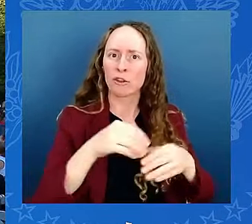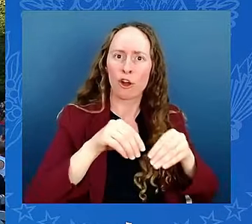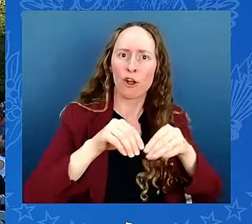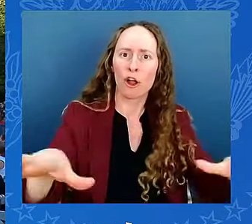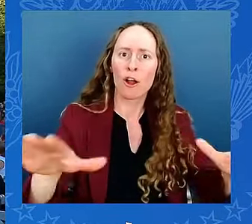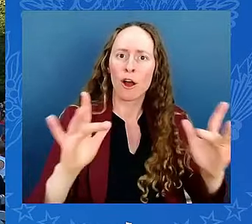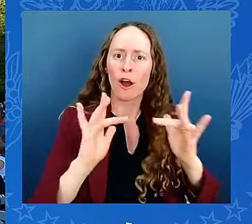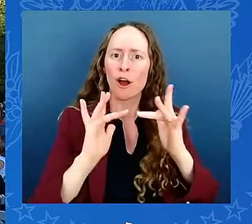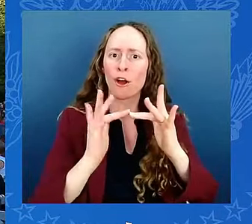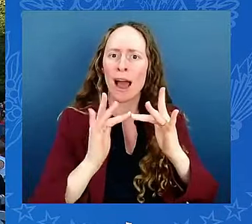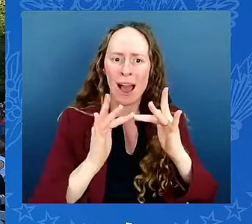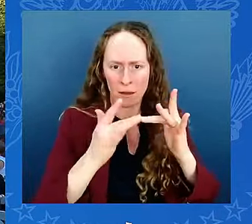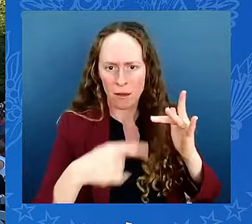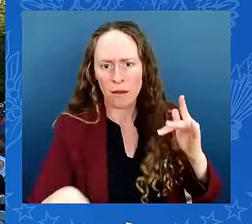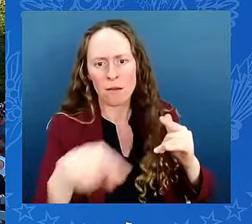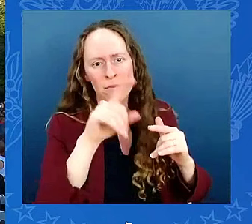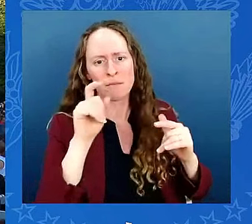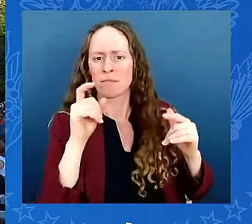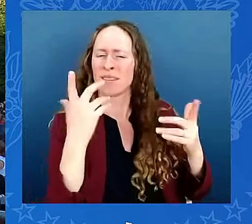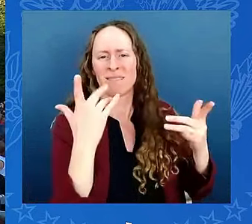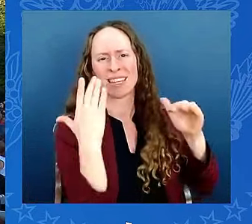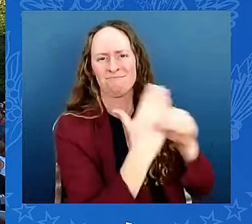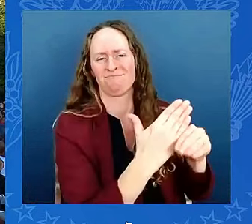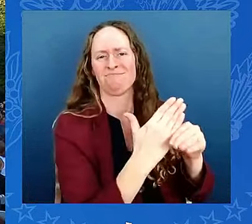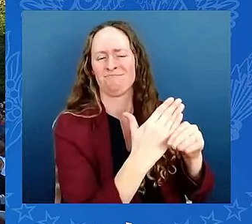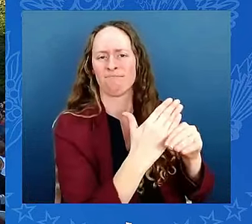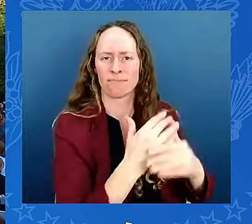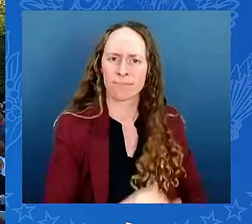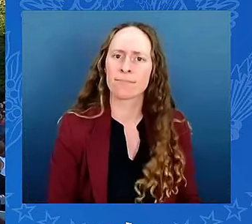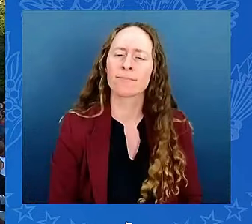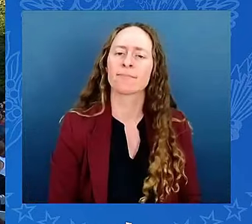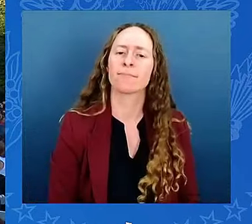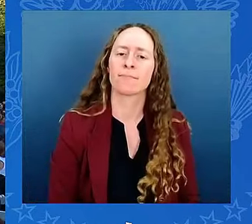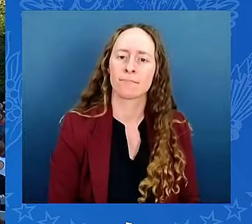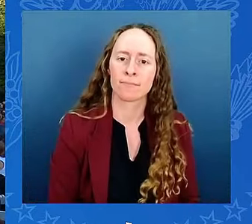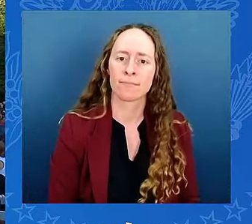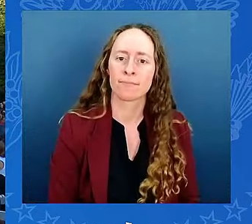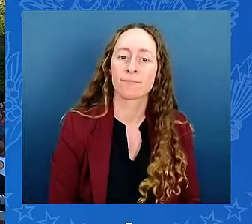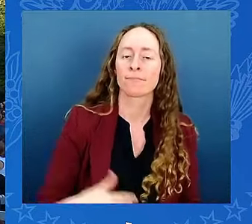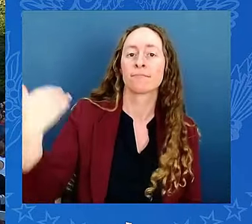Back in 2022, we established civil protections for those